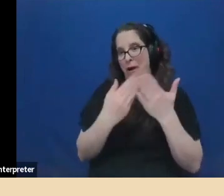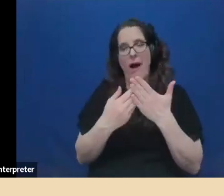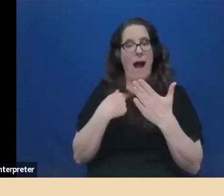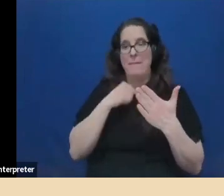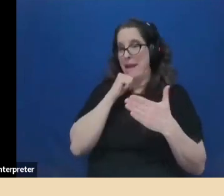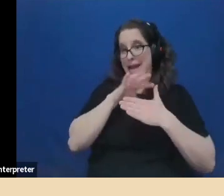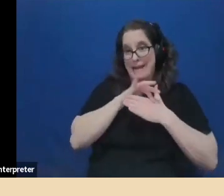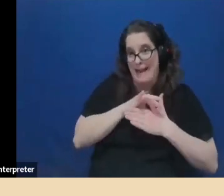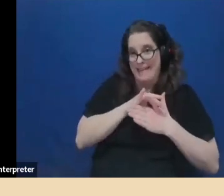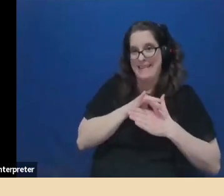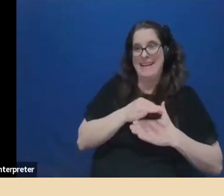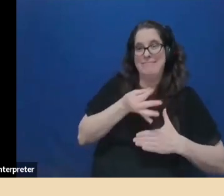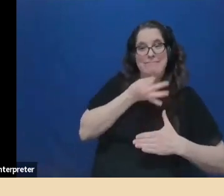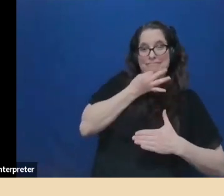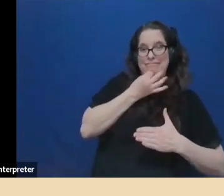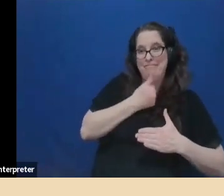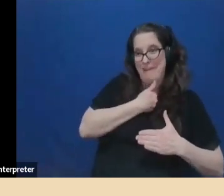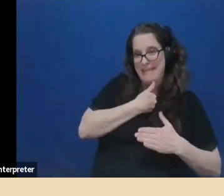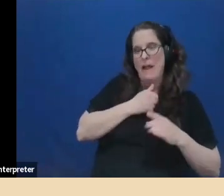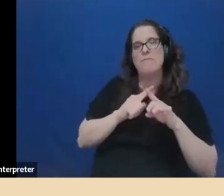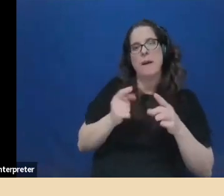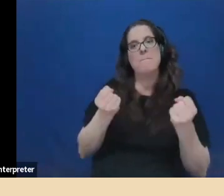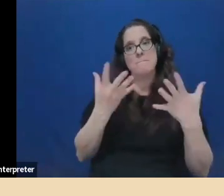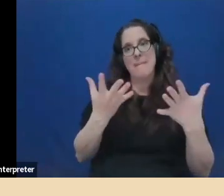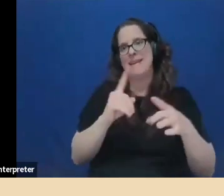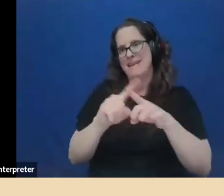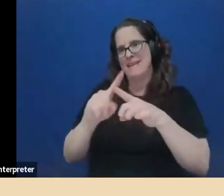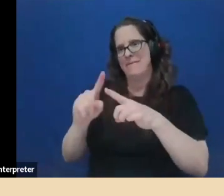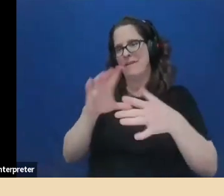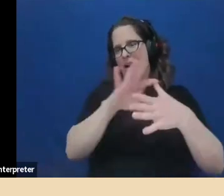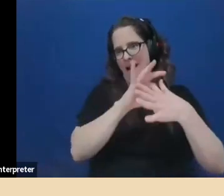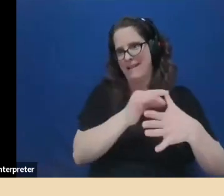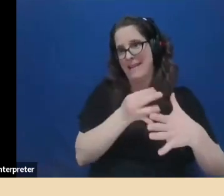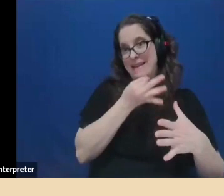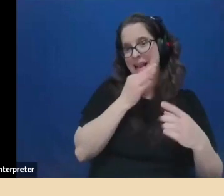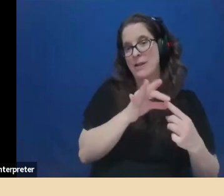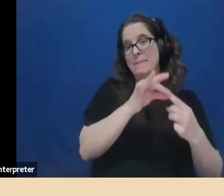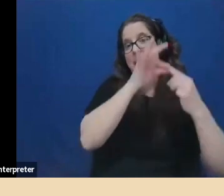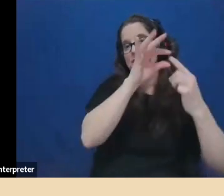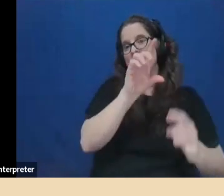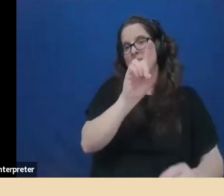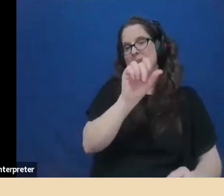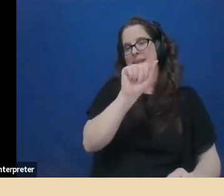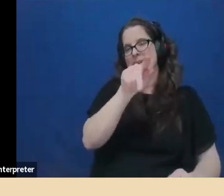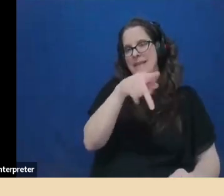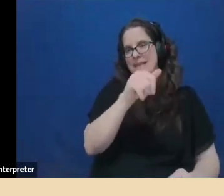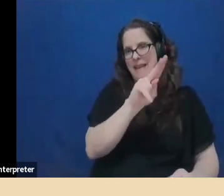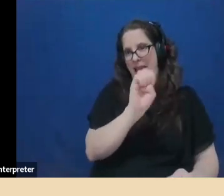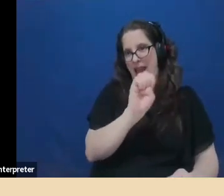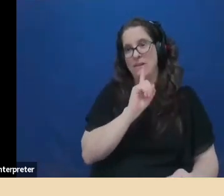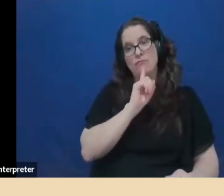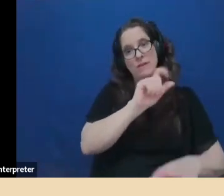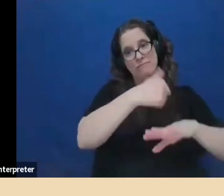there were a lot of content experts, primarily Daphne, that really got this moving.